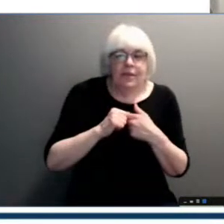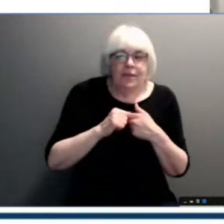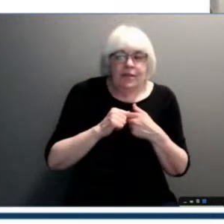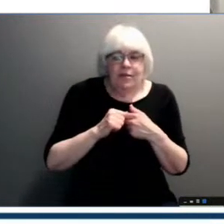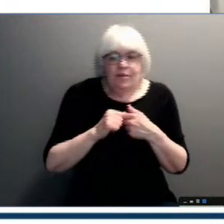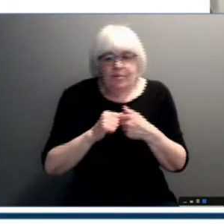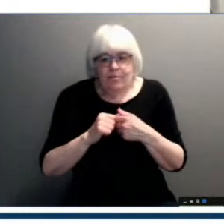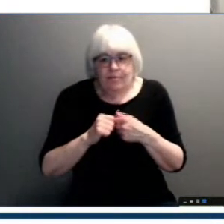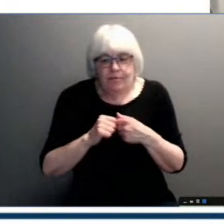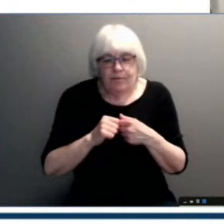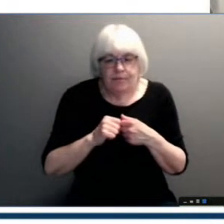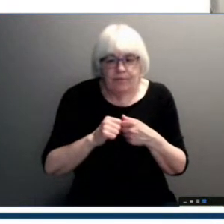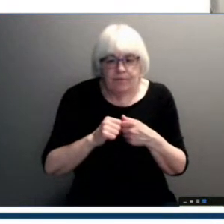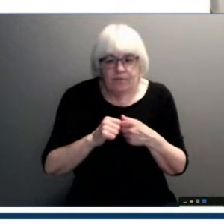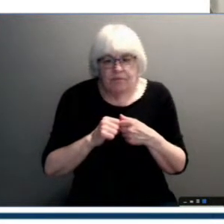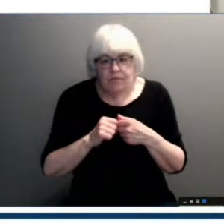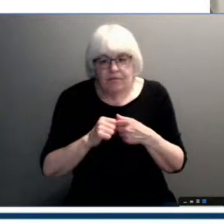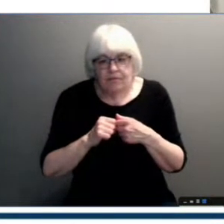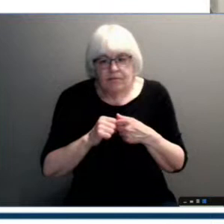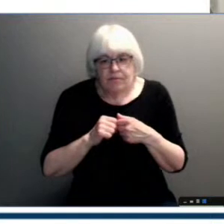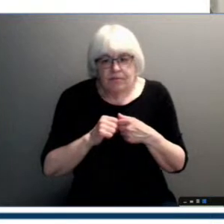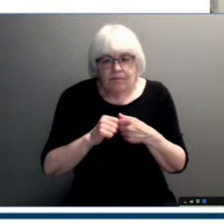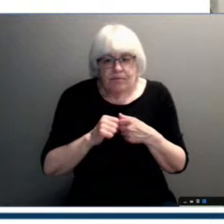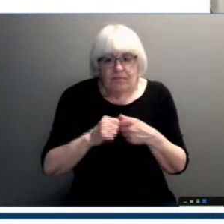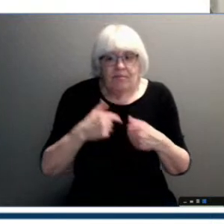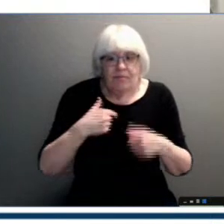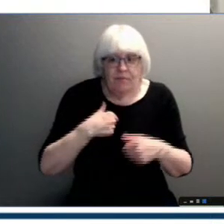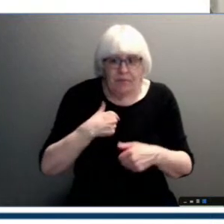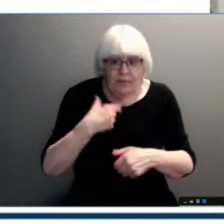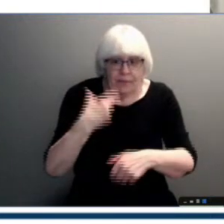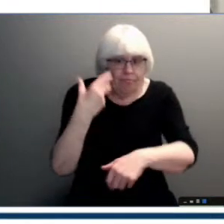vaccines that work against Omicron. Should there be a